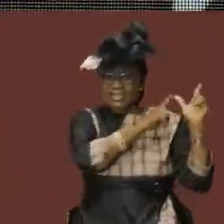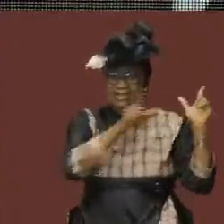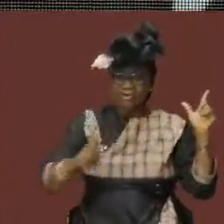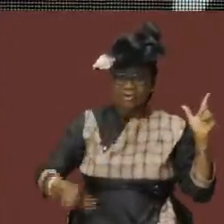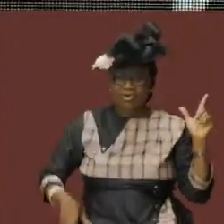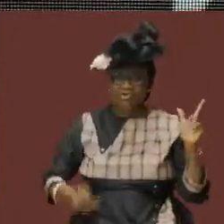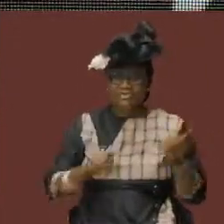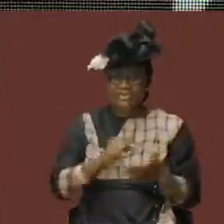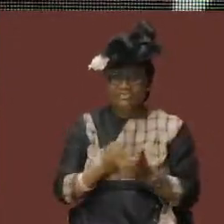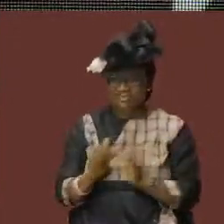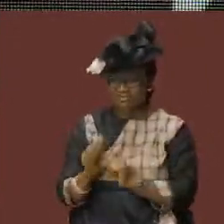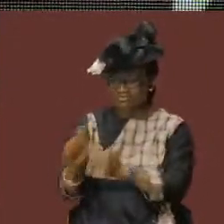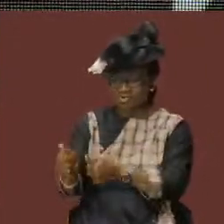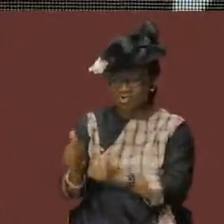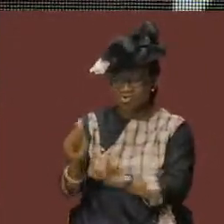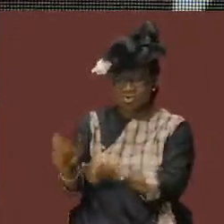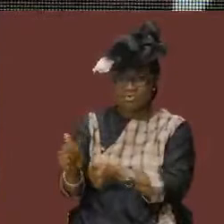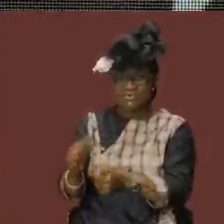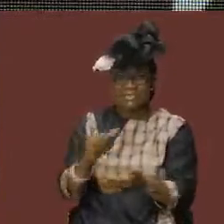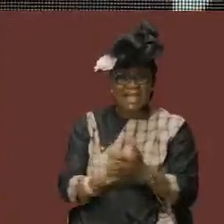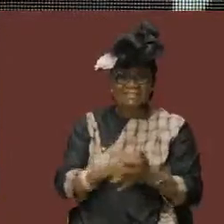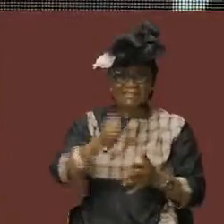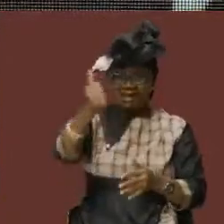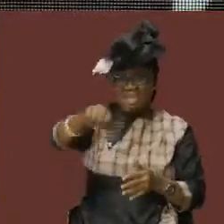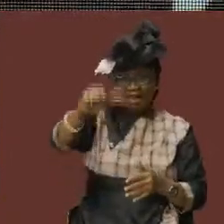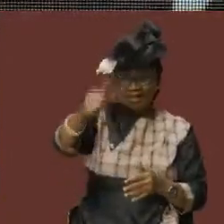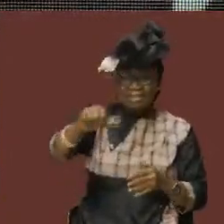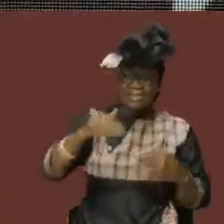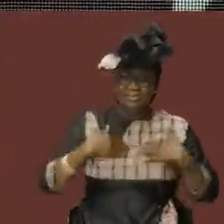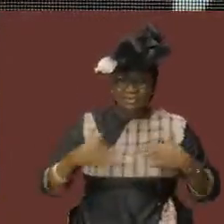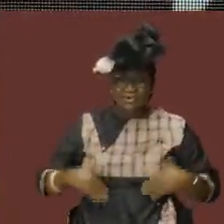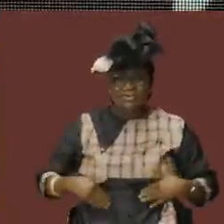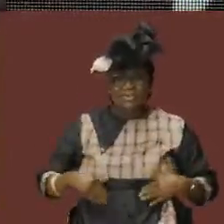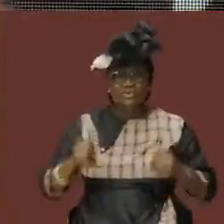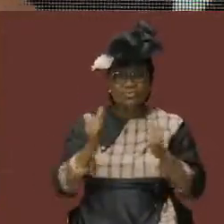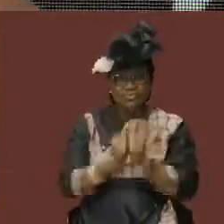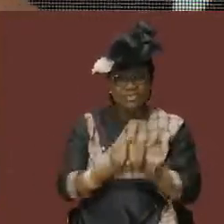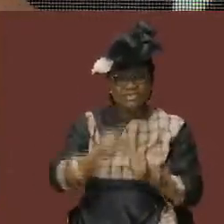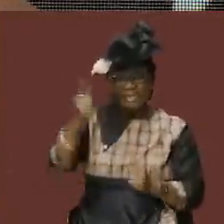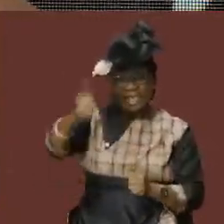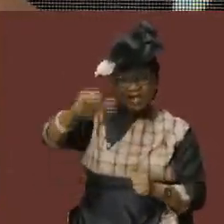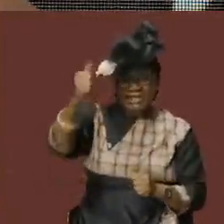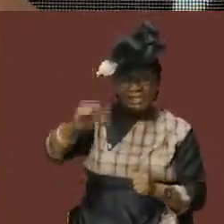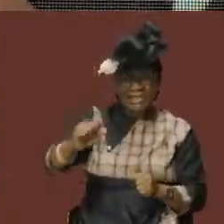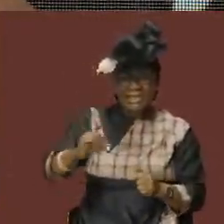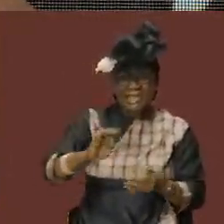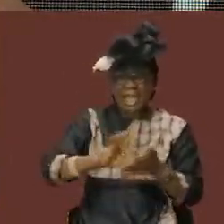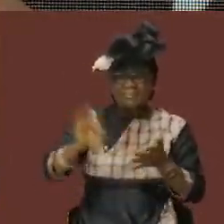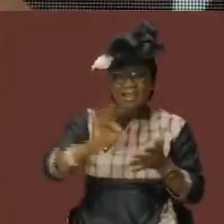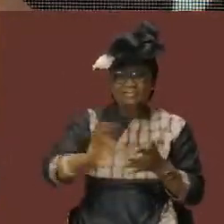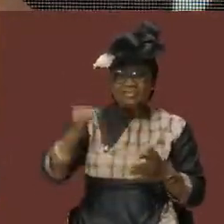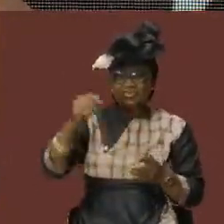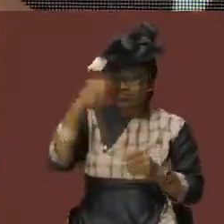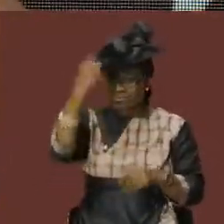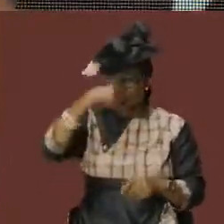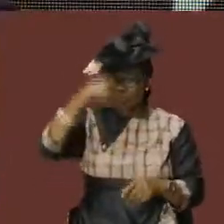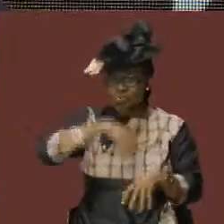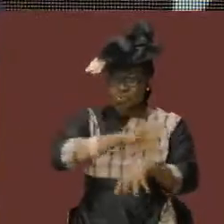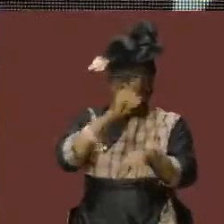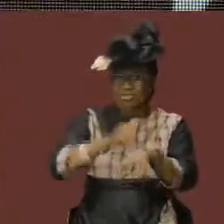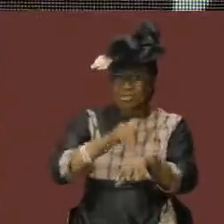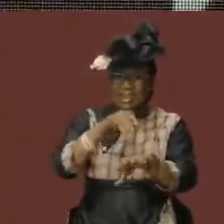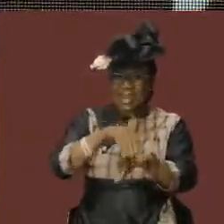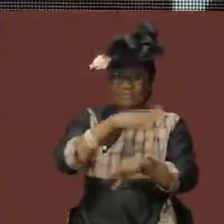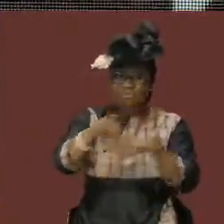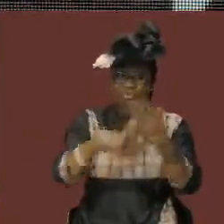it follows that anybody with any amount of wisdom at all, we want